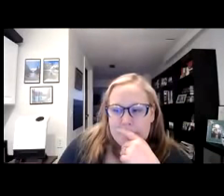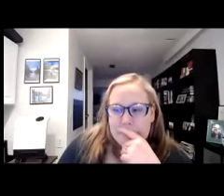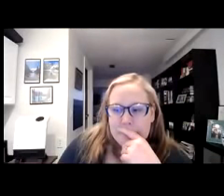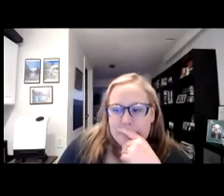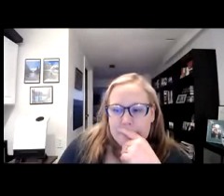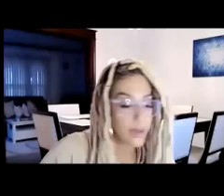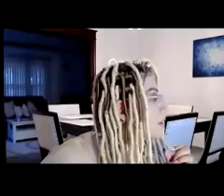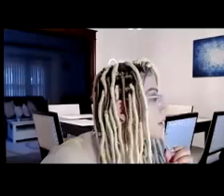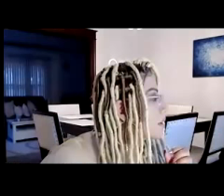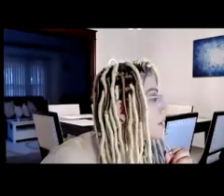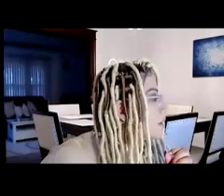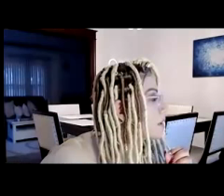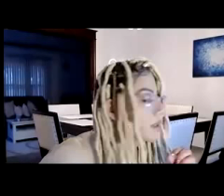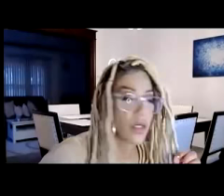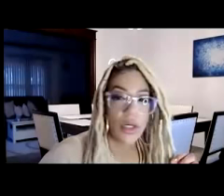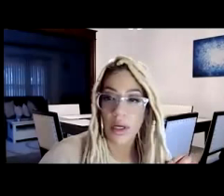Okay.